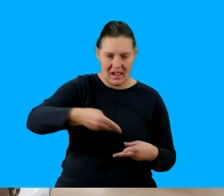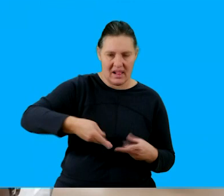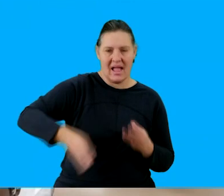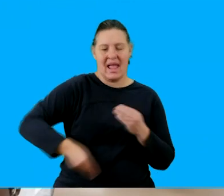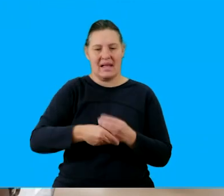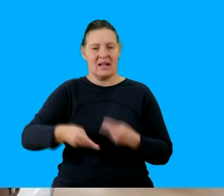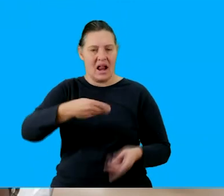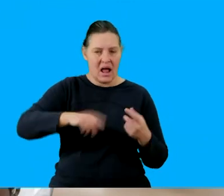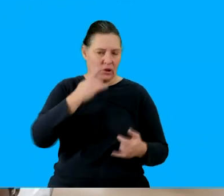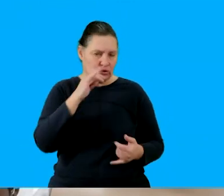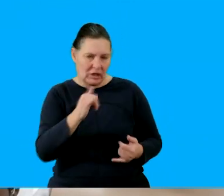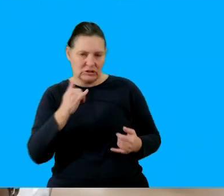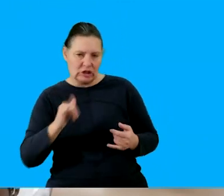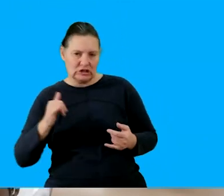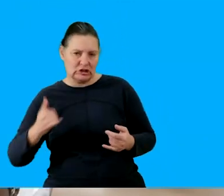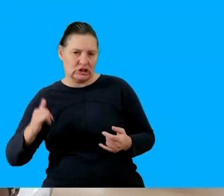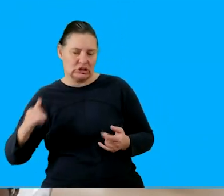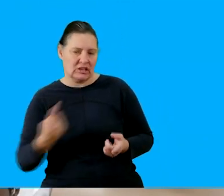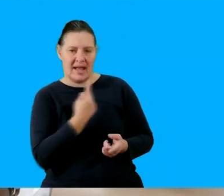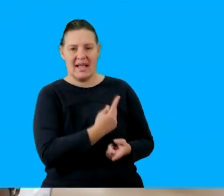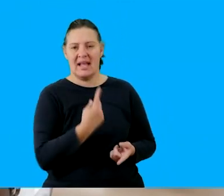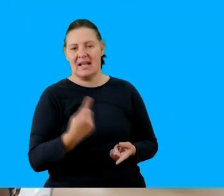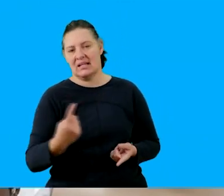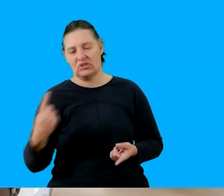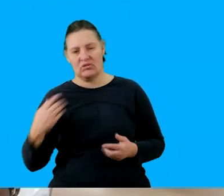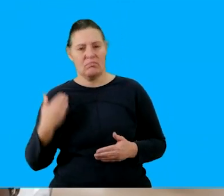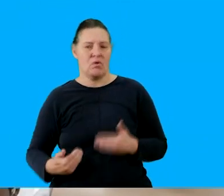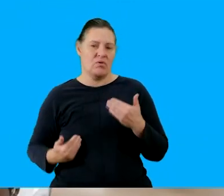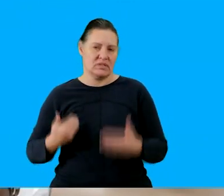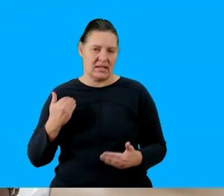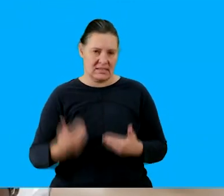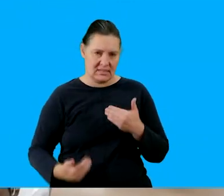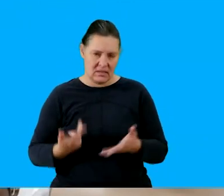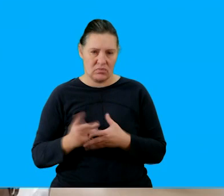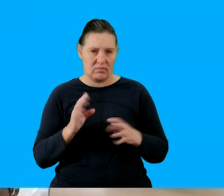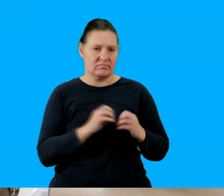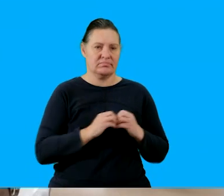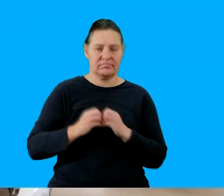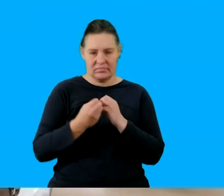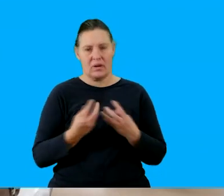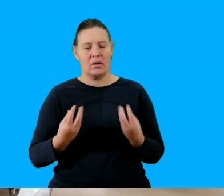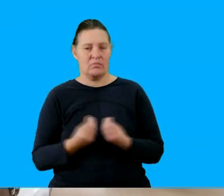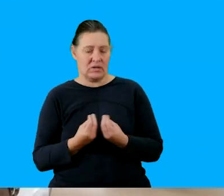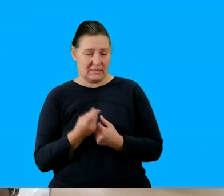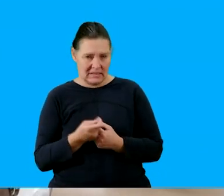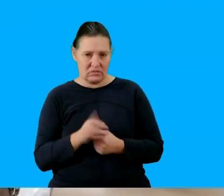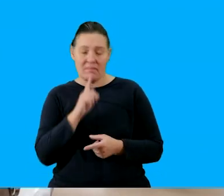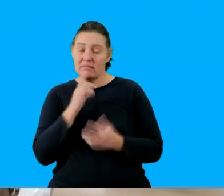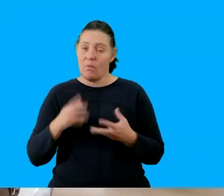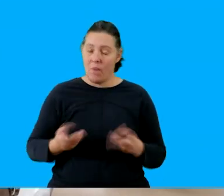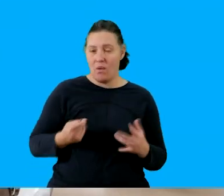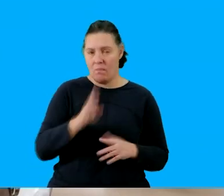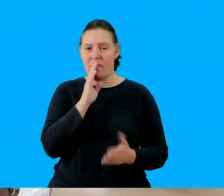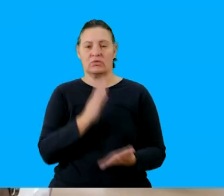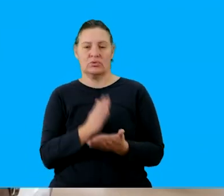is stage 2. So the checks have to be carried out during each and every stage of making the product. In that